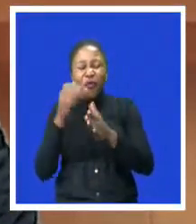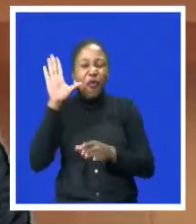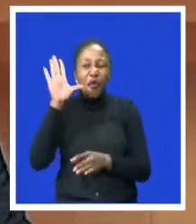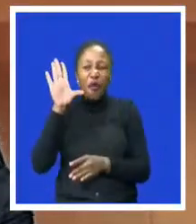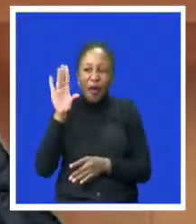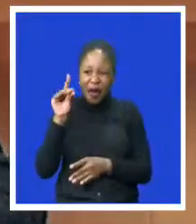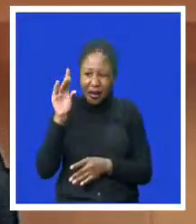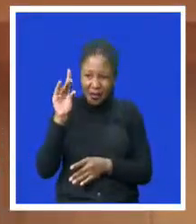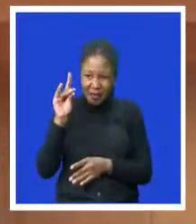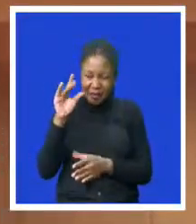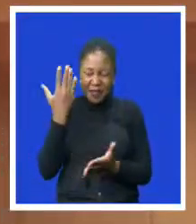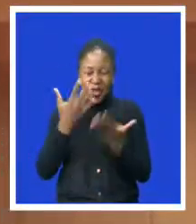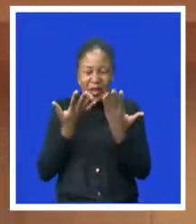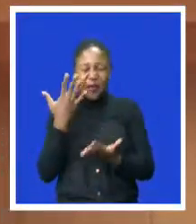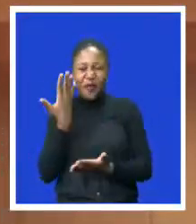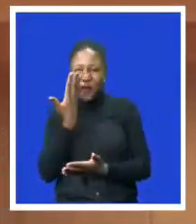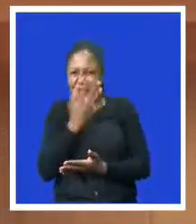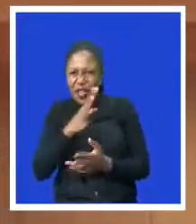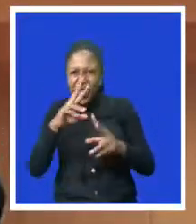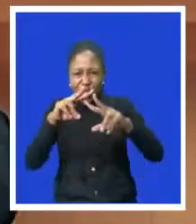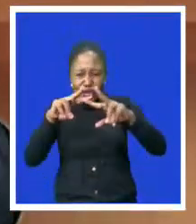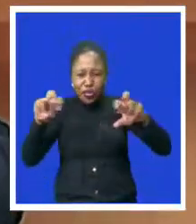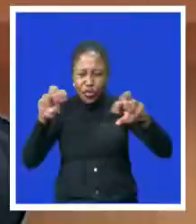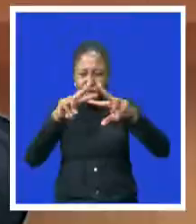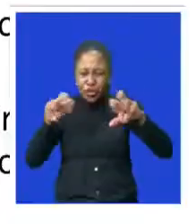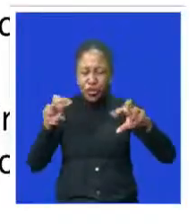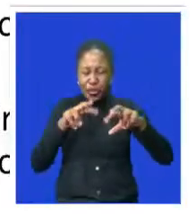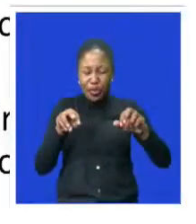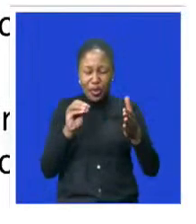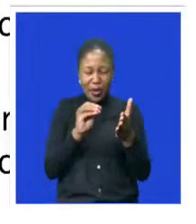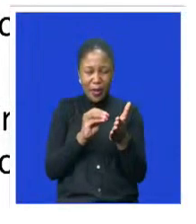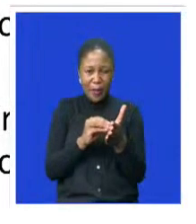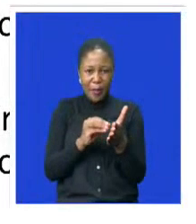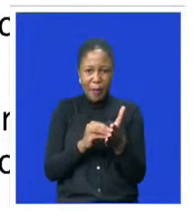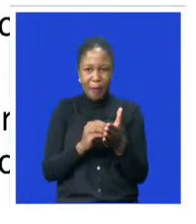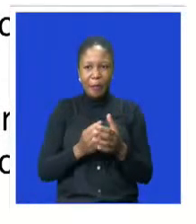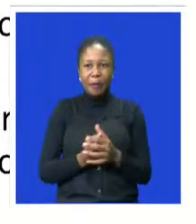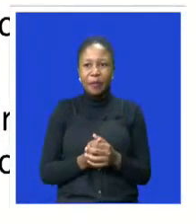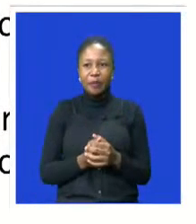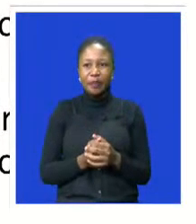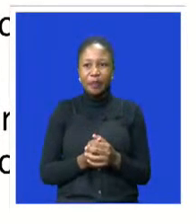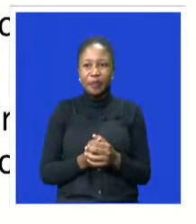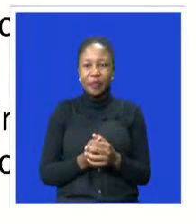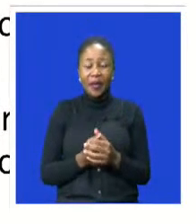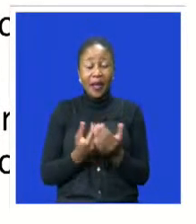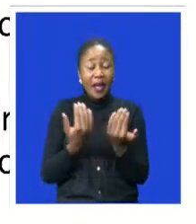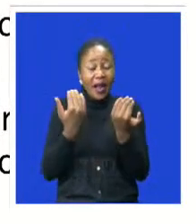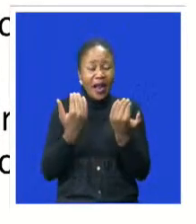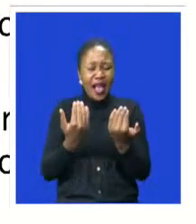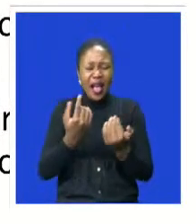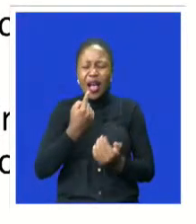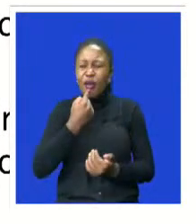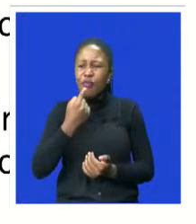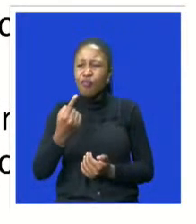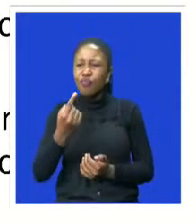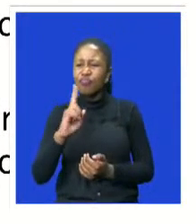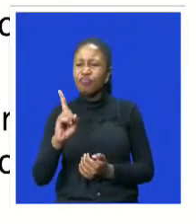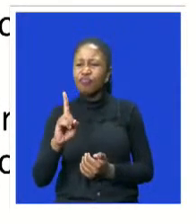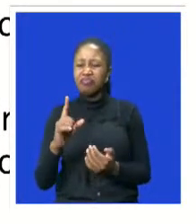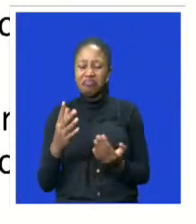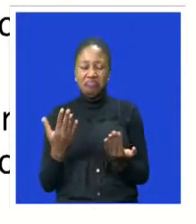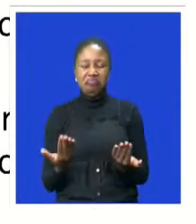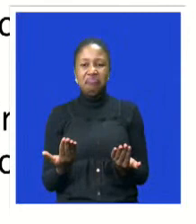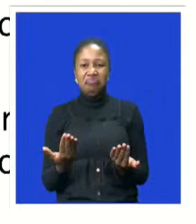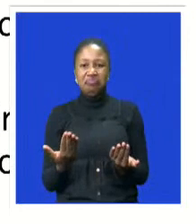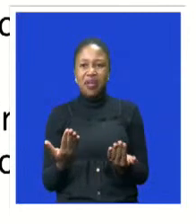have hunted. So now, we are now saying here, who were